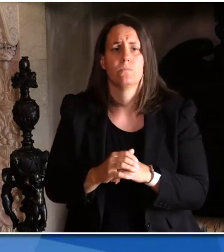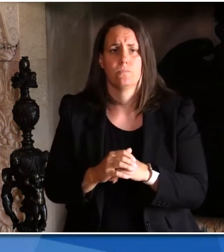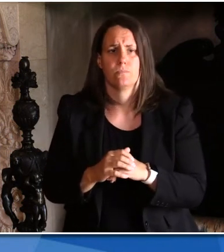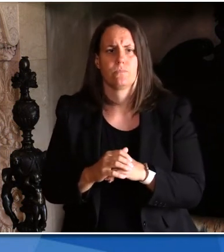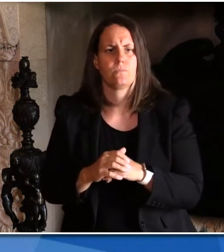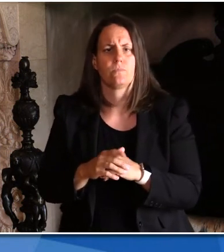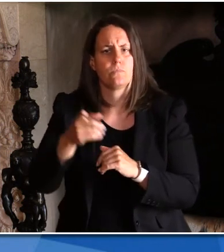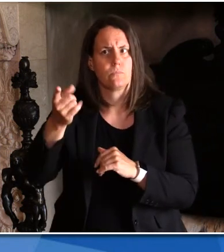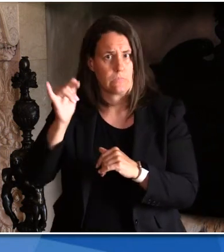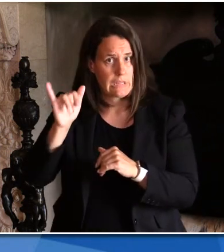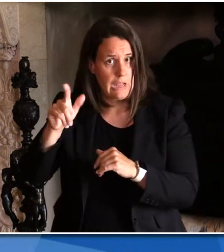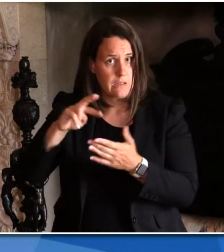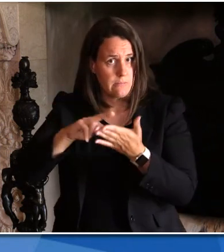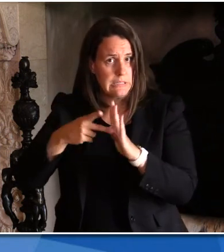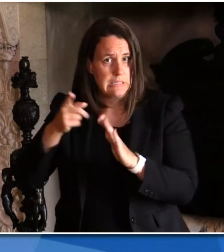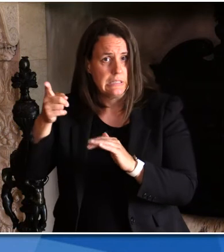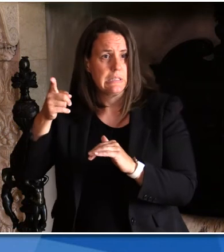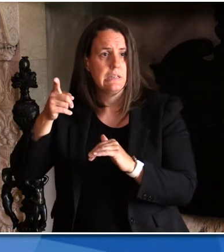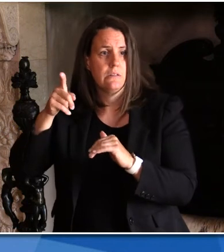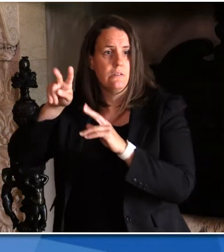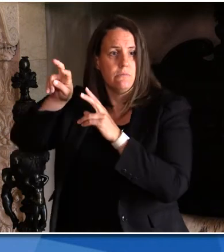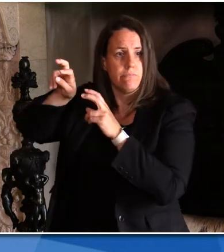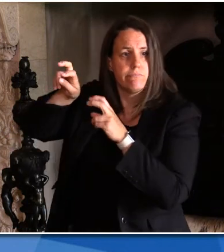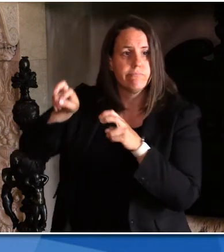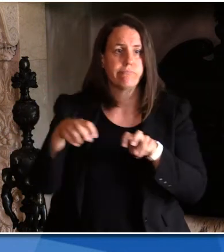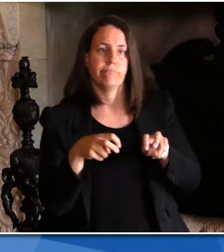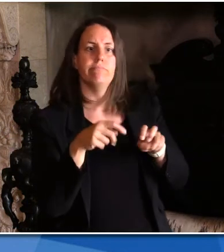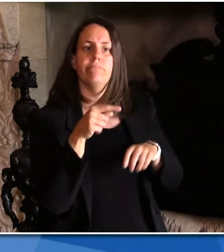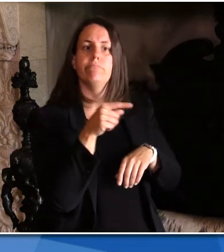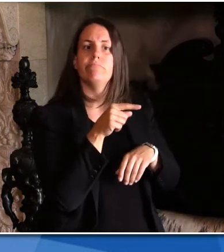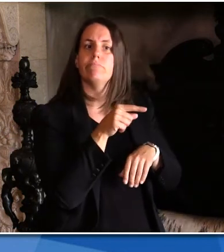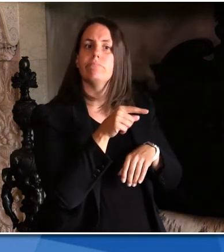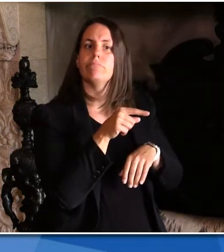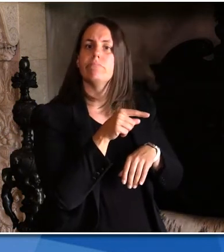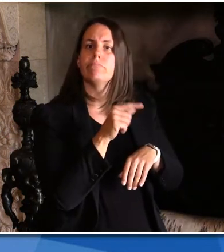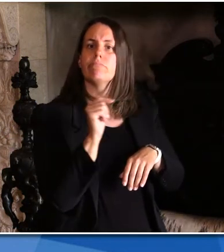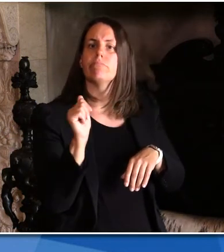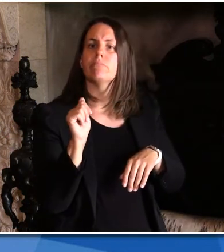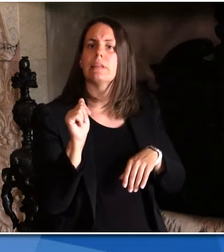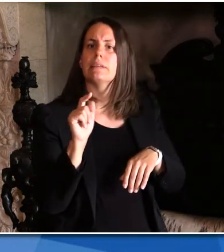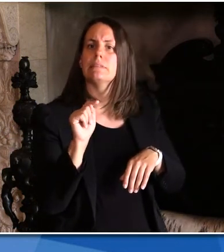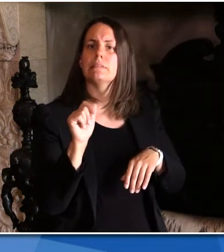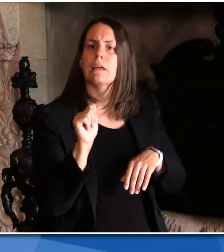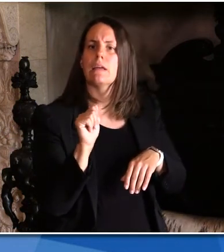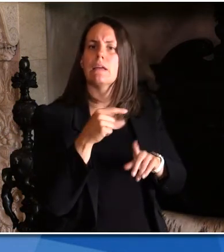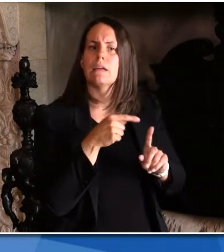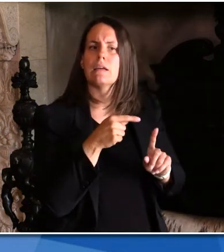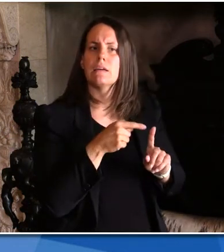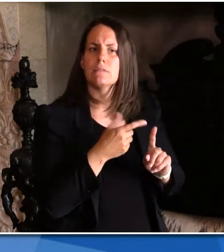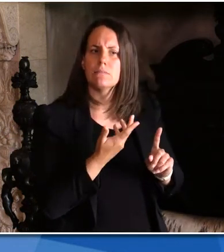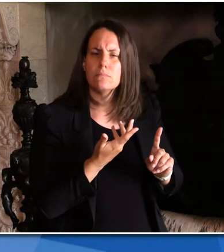doing a state ACA exchange, and whether that was something that the governor would have liked to have done